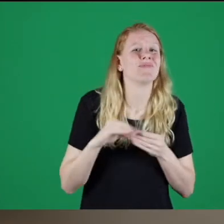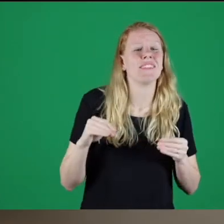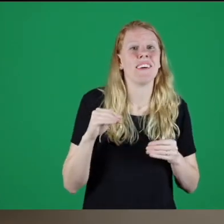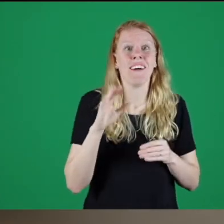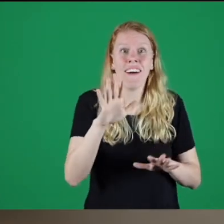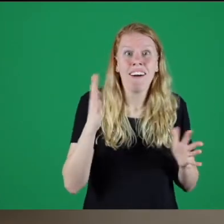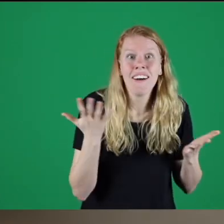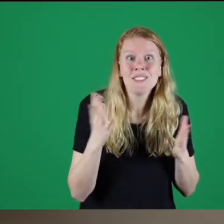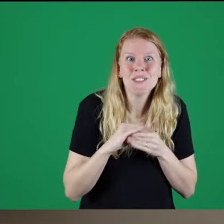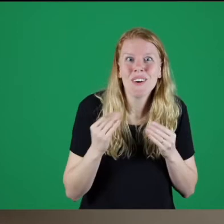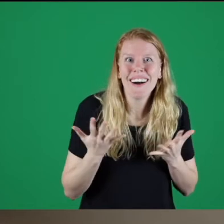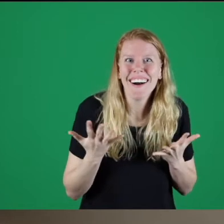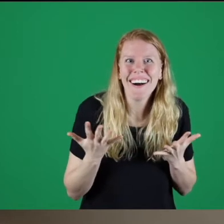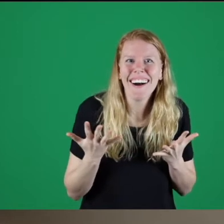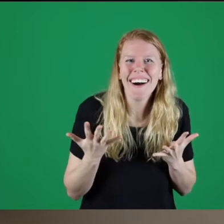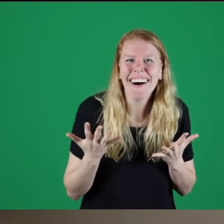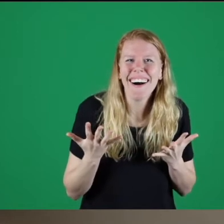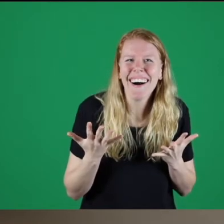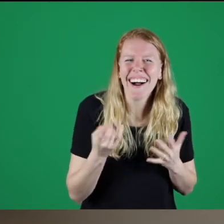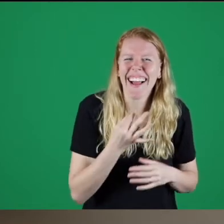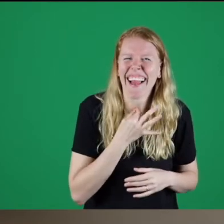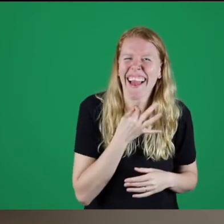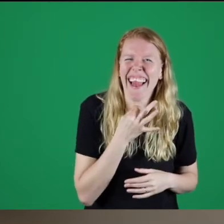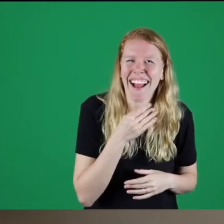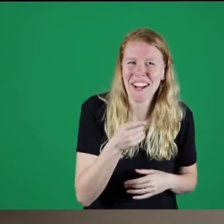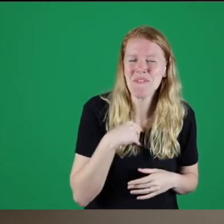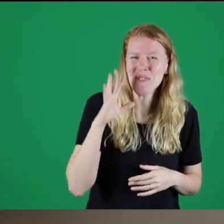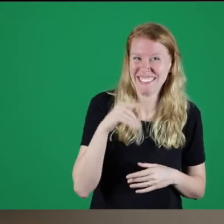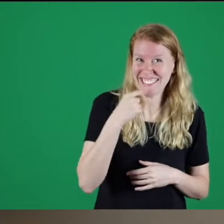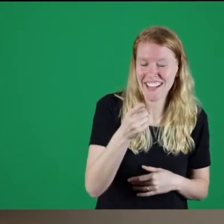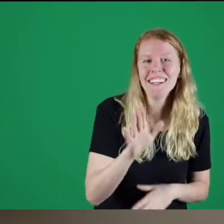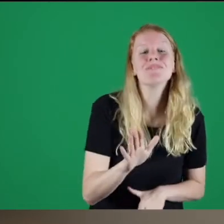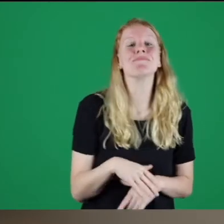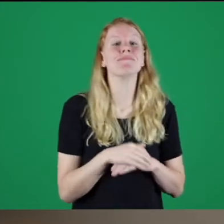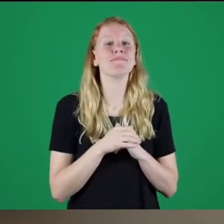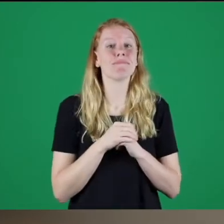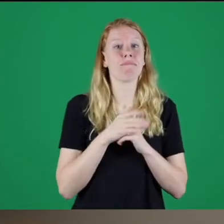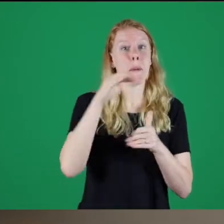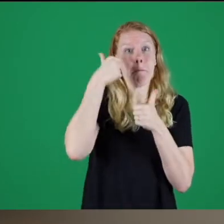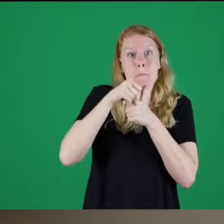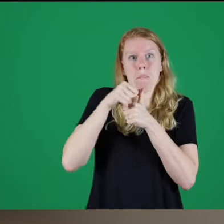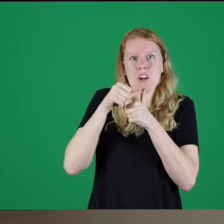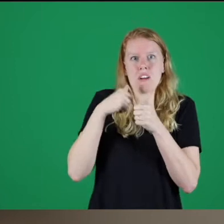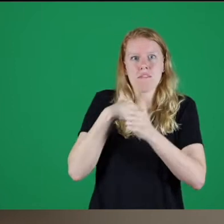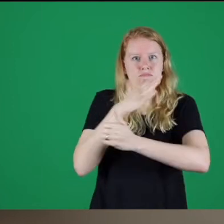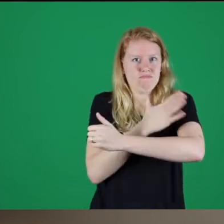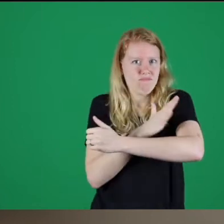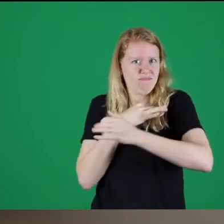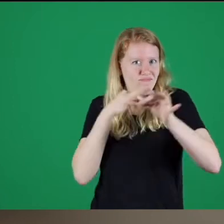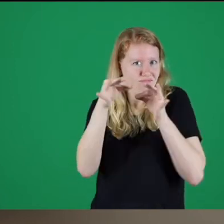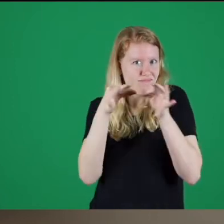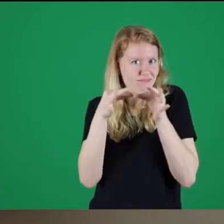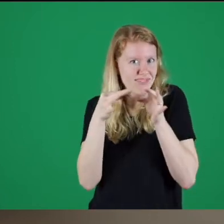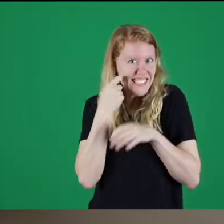Do you want to hear that story? I know you do. So I'm going to share it with you, but let's do it this way. That song I taught you, let's use